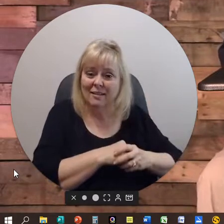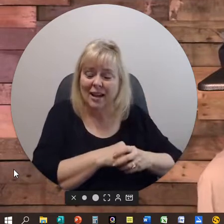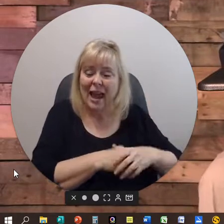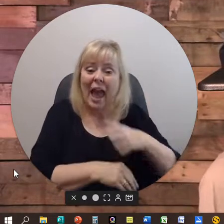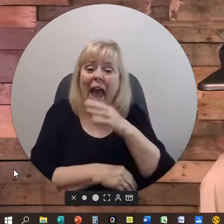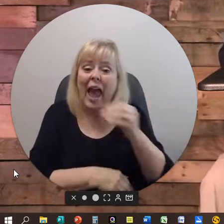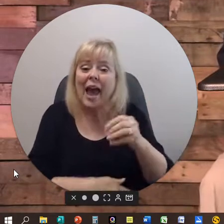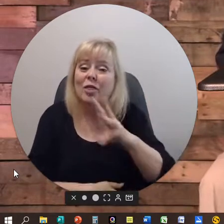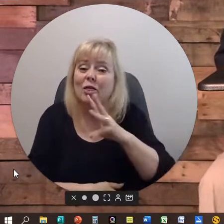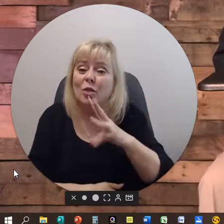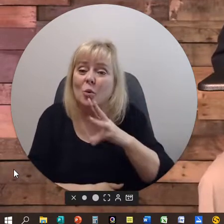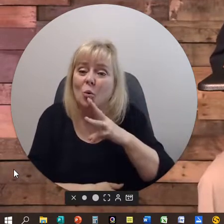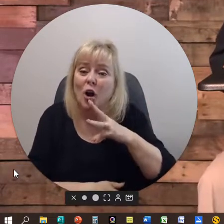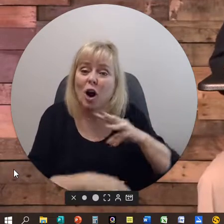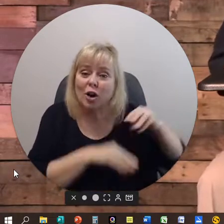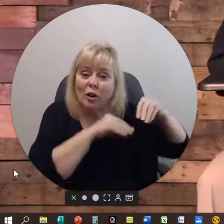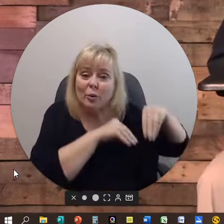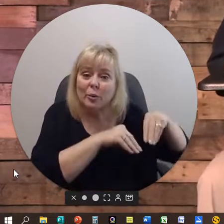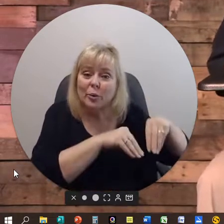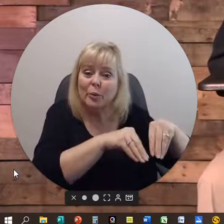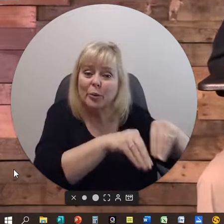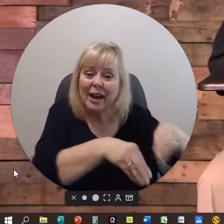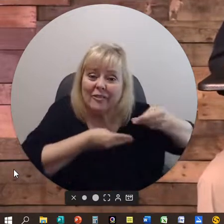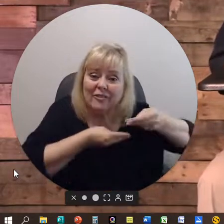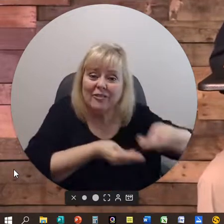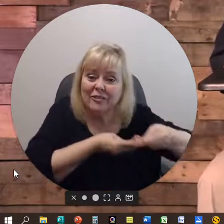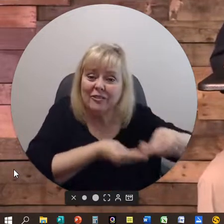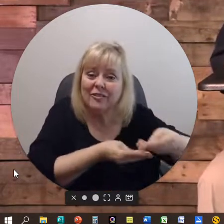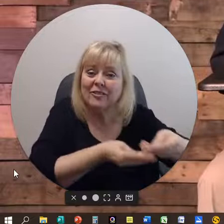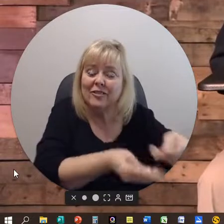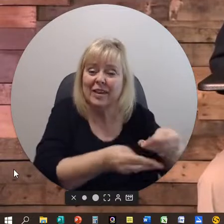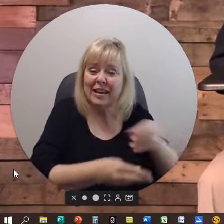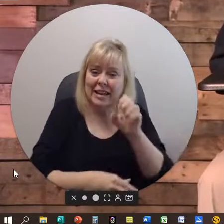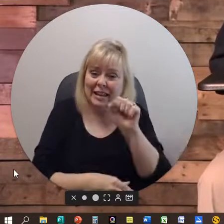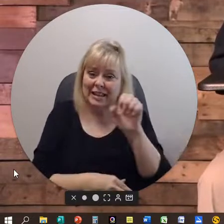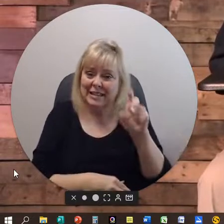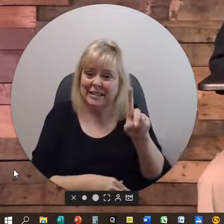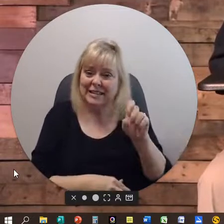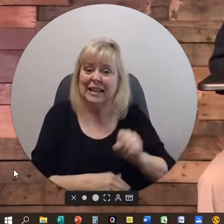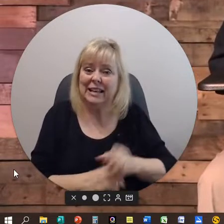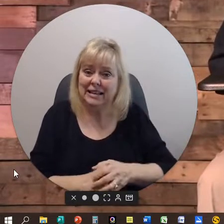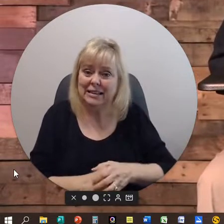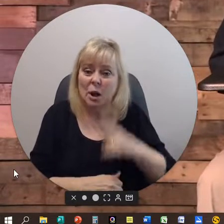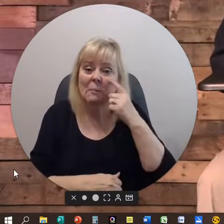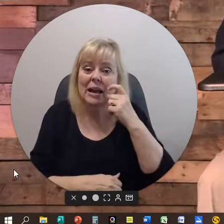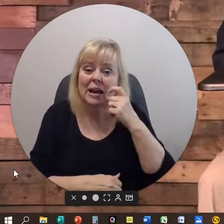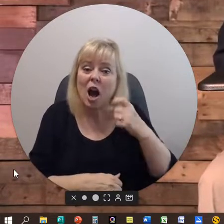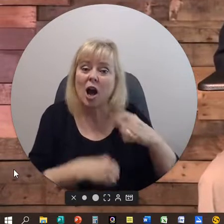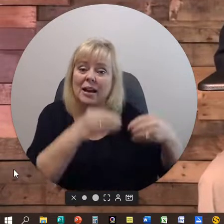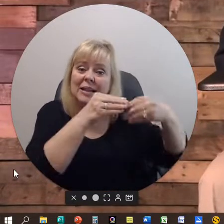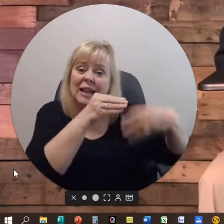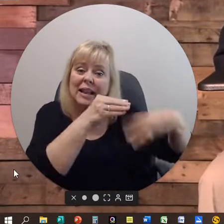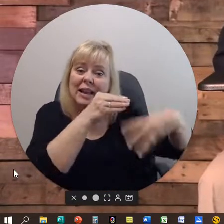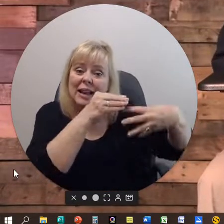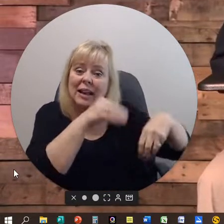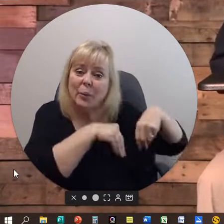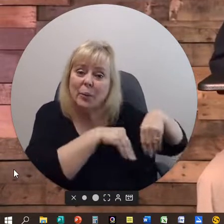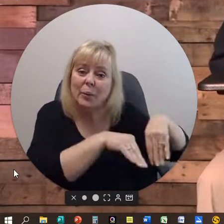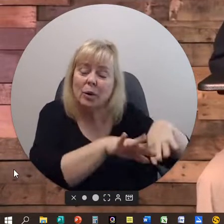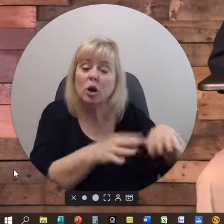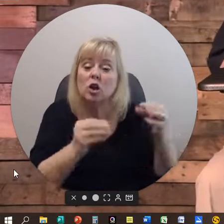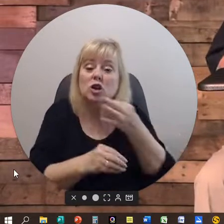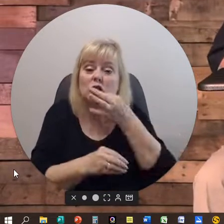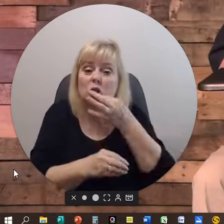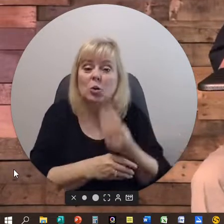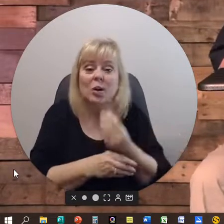watered by the broken spot falling from the pot. Soon flowers will come, followed by